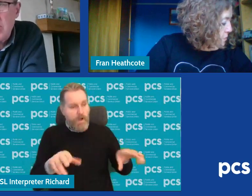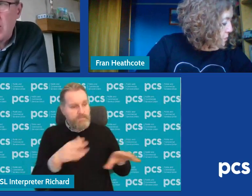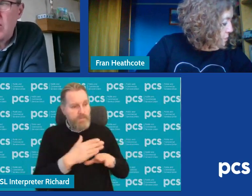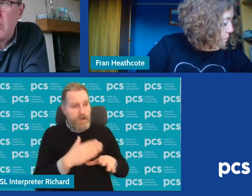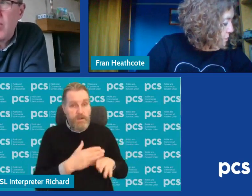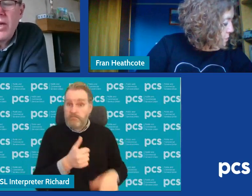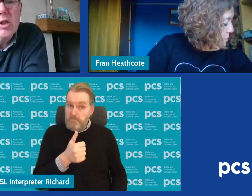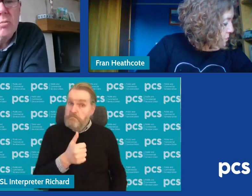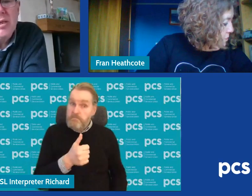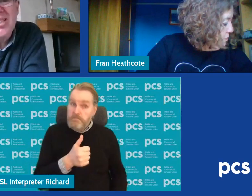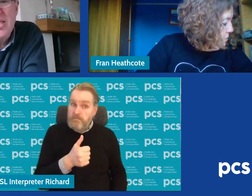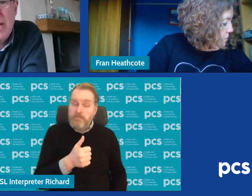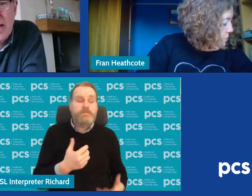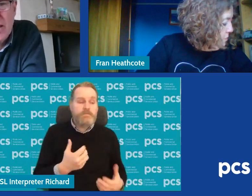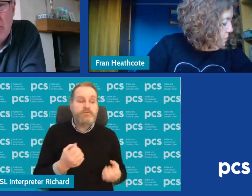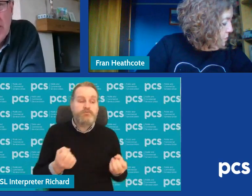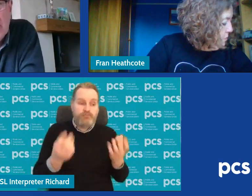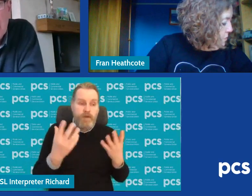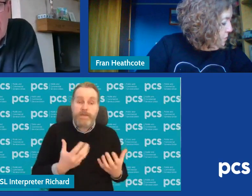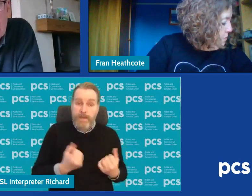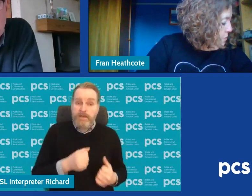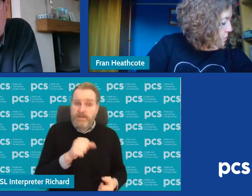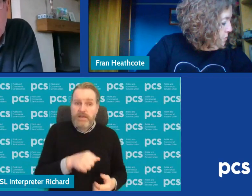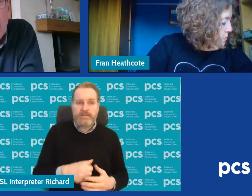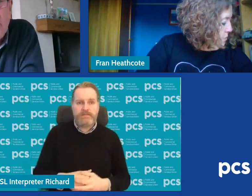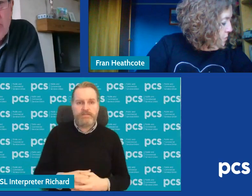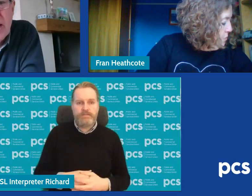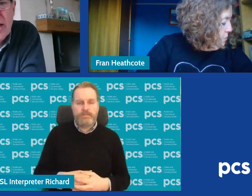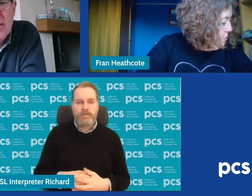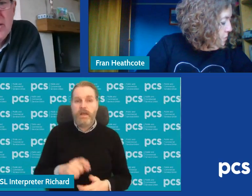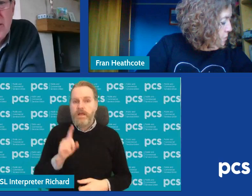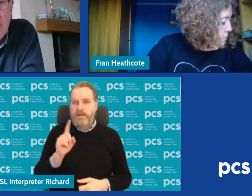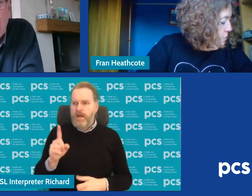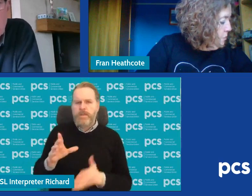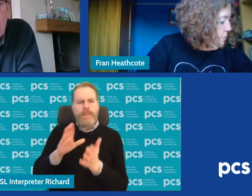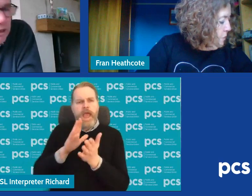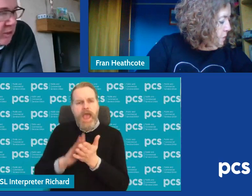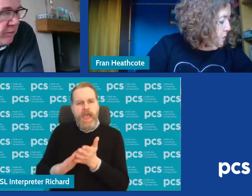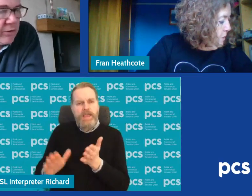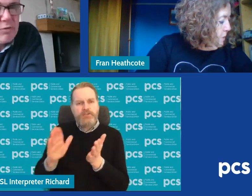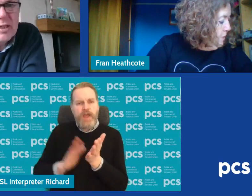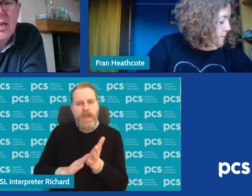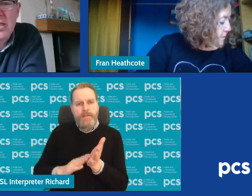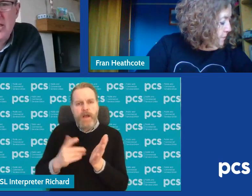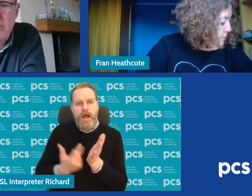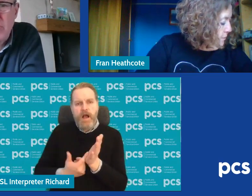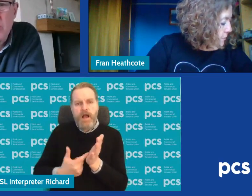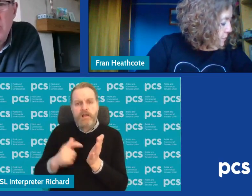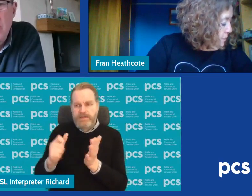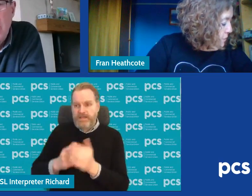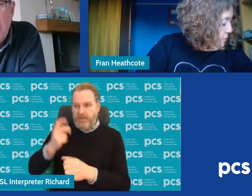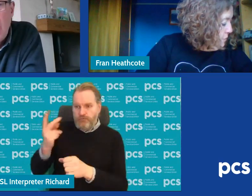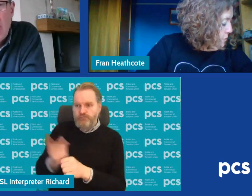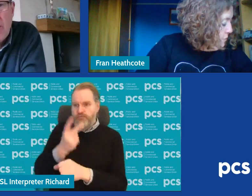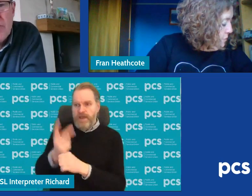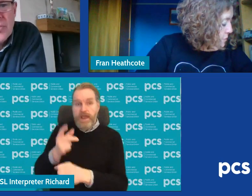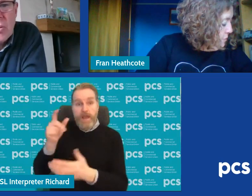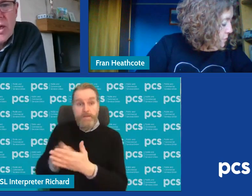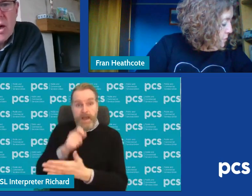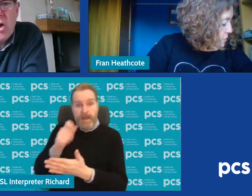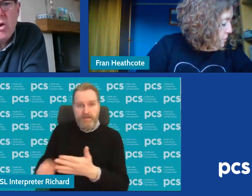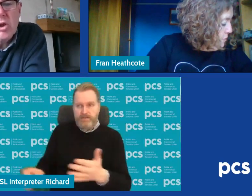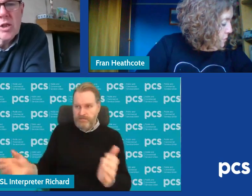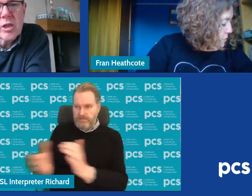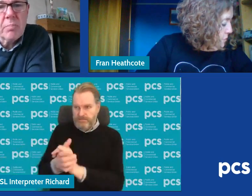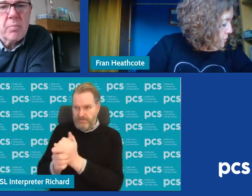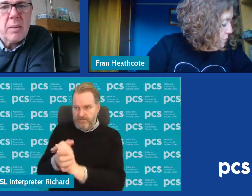as a result of our HMRC ballot being successful in their reballot, and HMRC delivered a fantastic vote, we